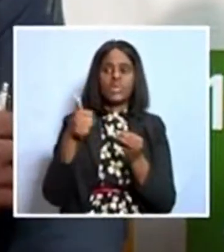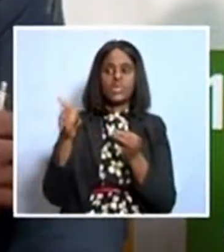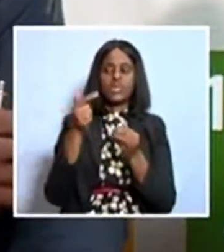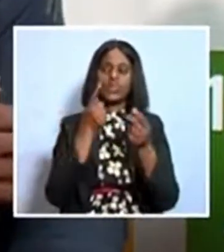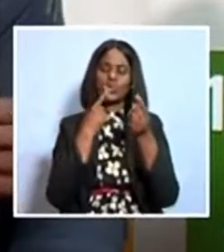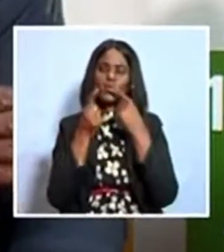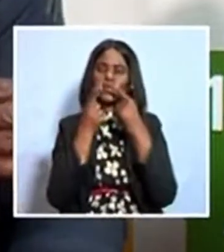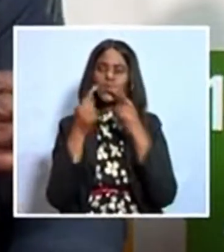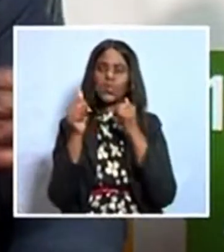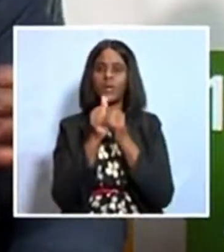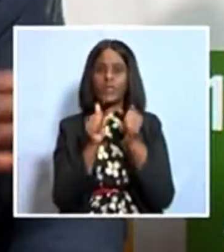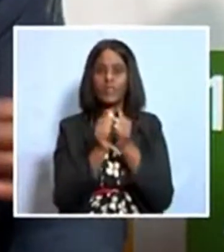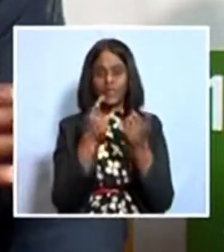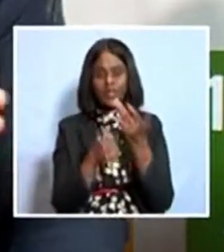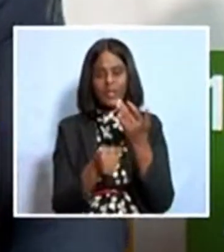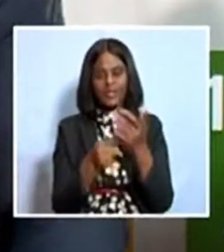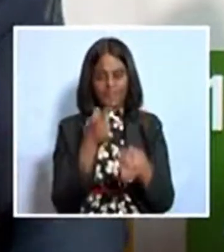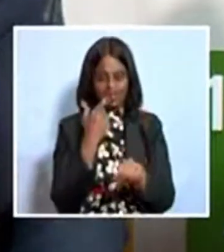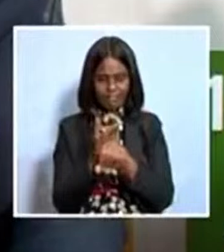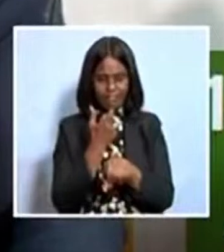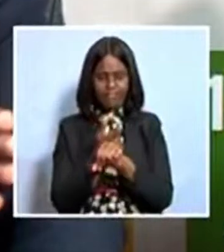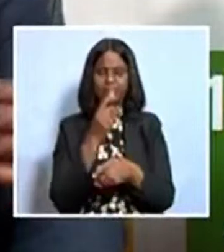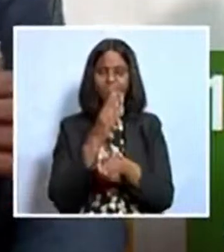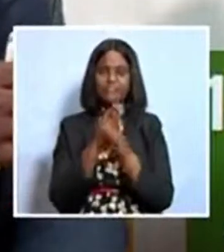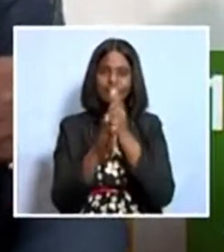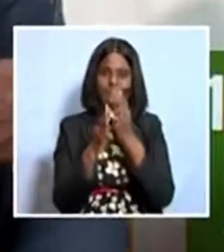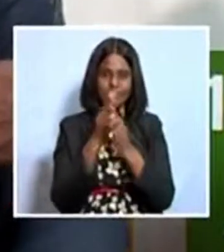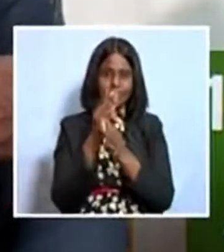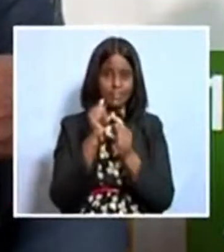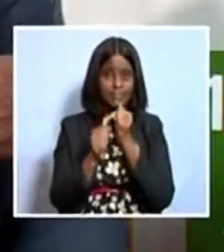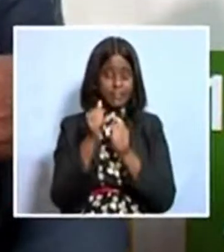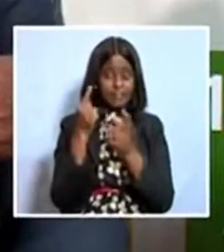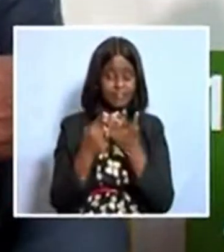about the hard infrastructure, which is